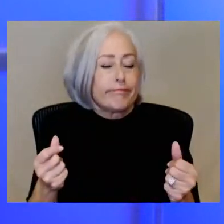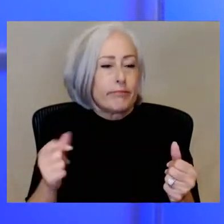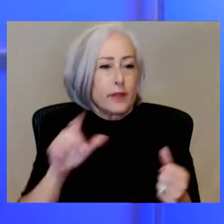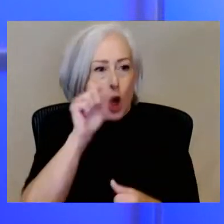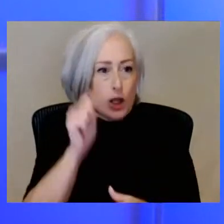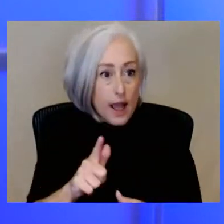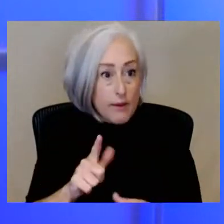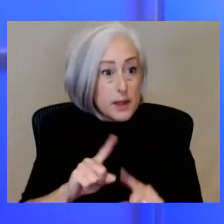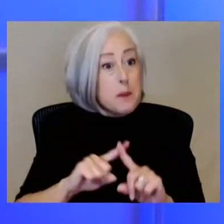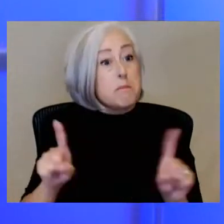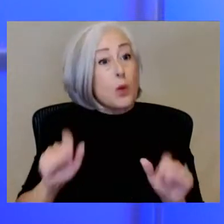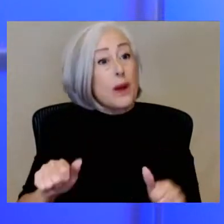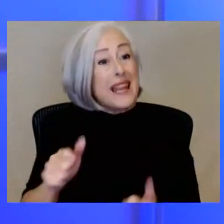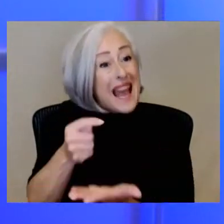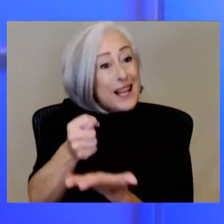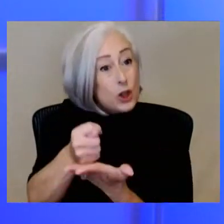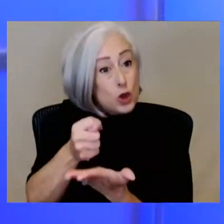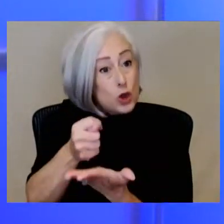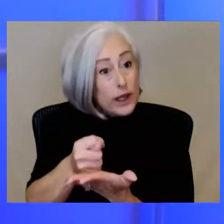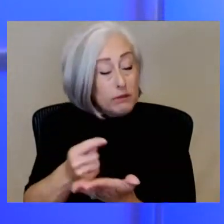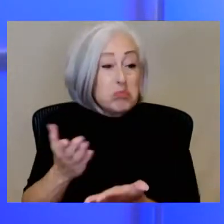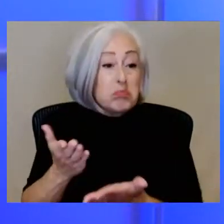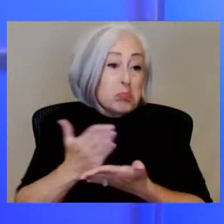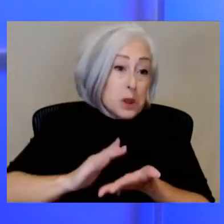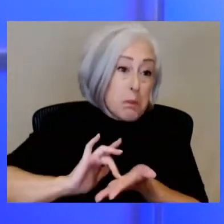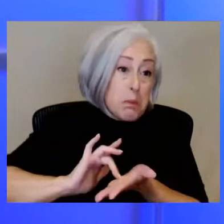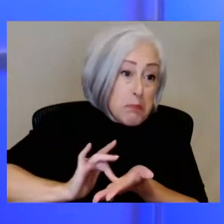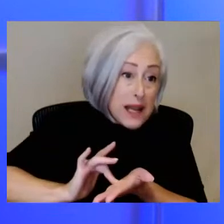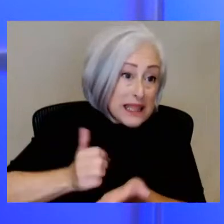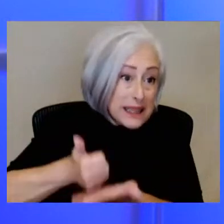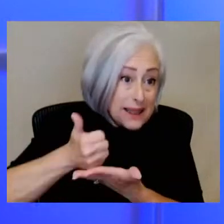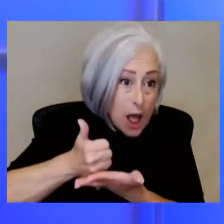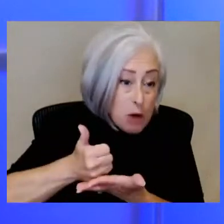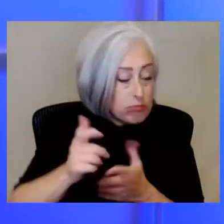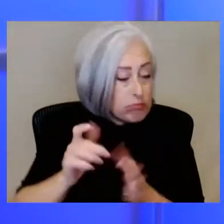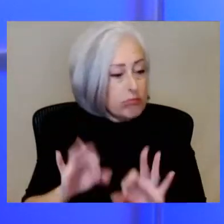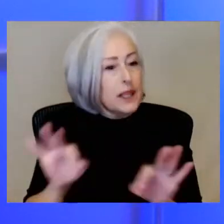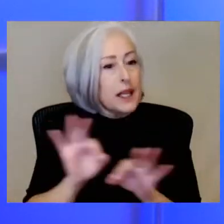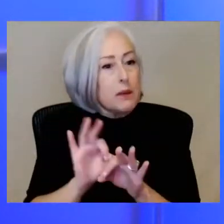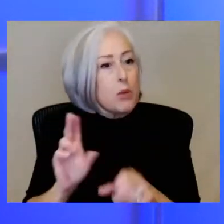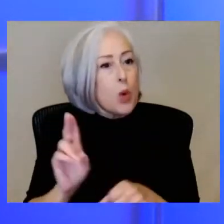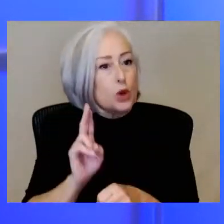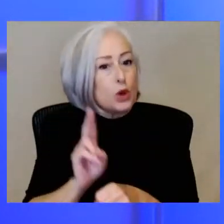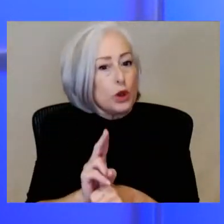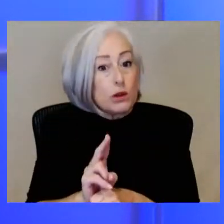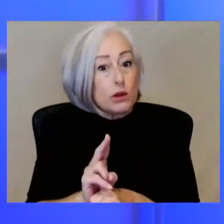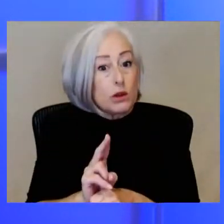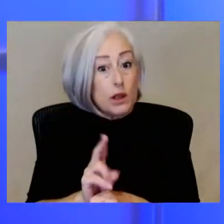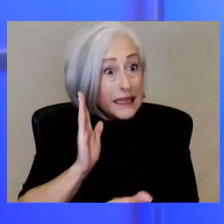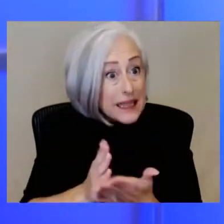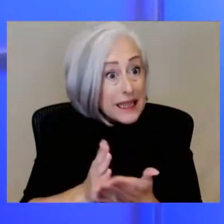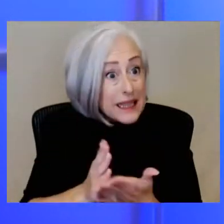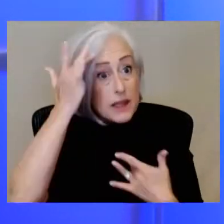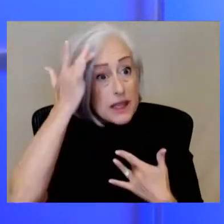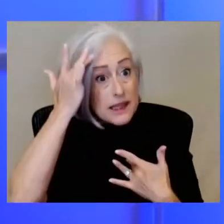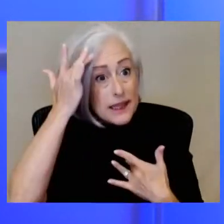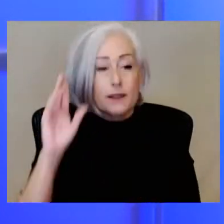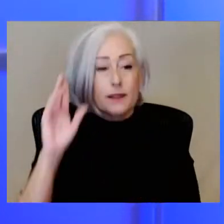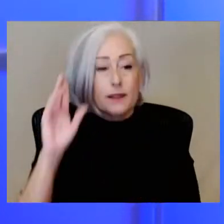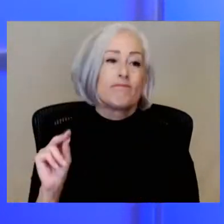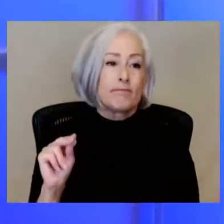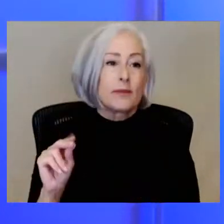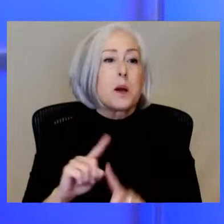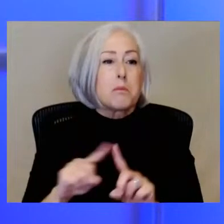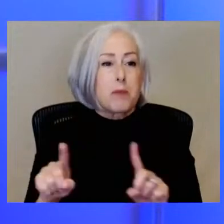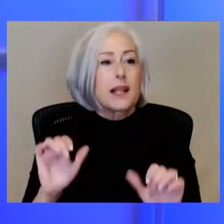medications that are helpful. And I think they're important to use. They don't stop the disease, but they can slow some of